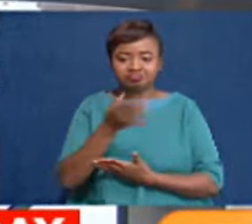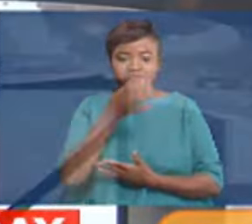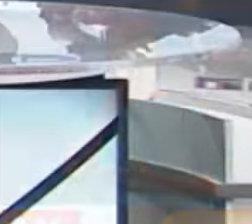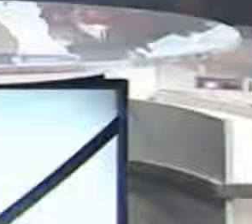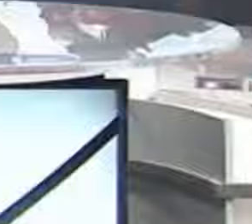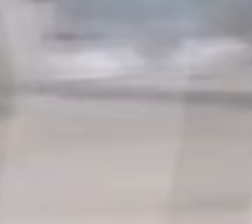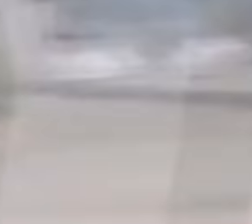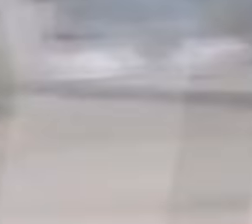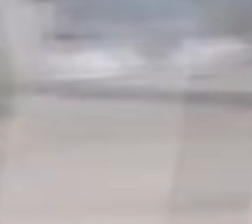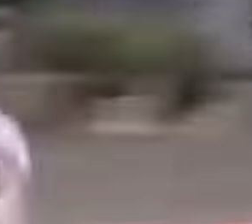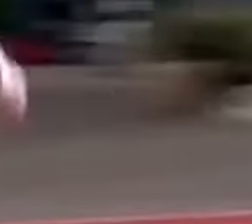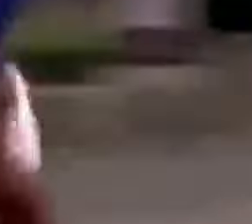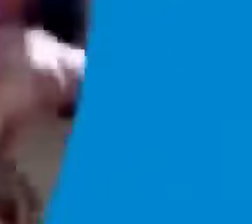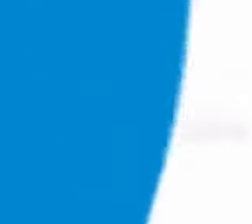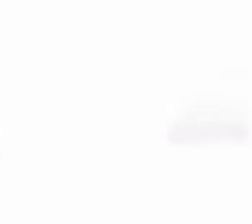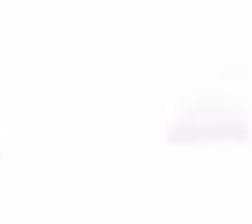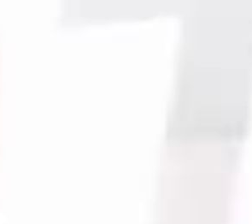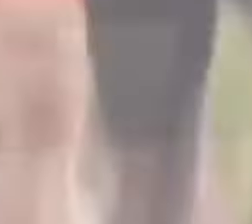story.